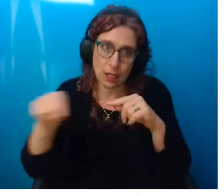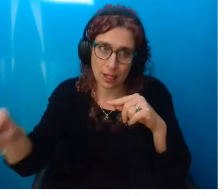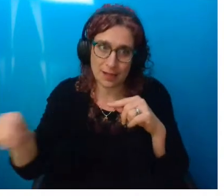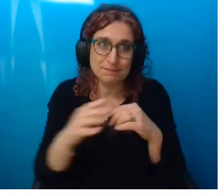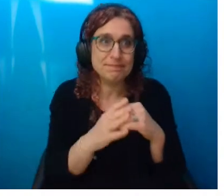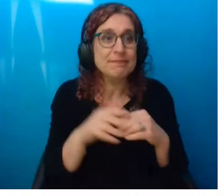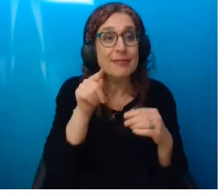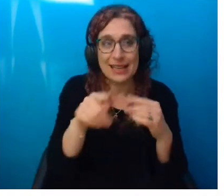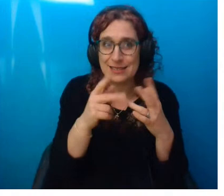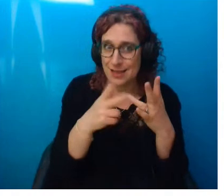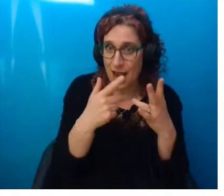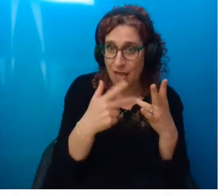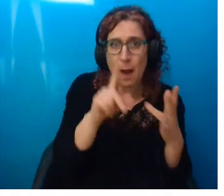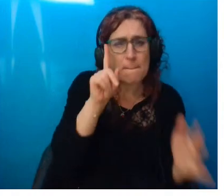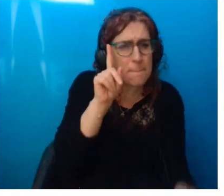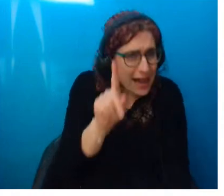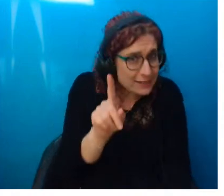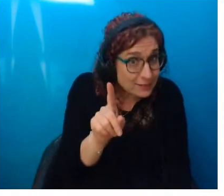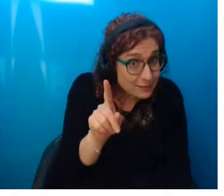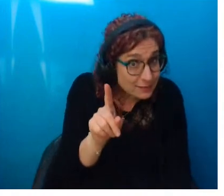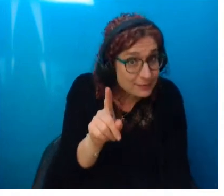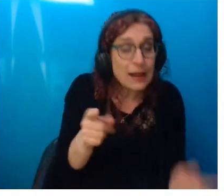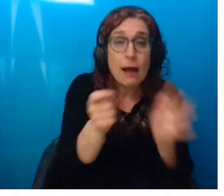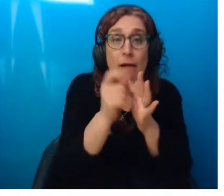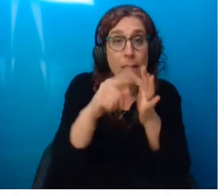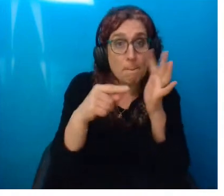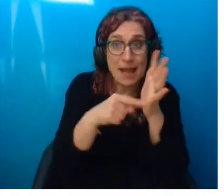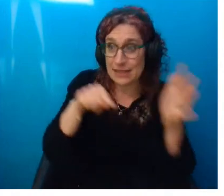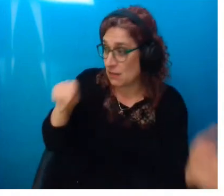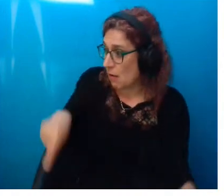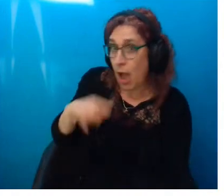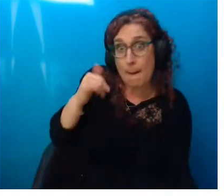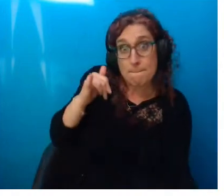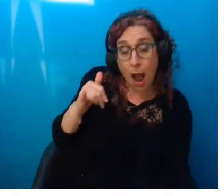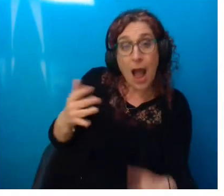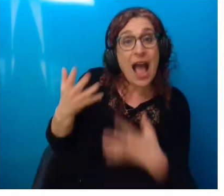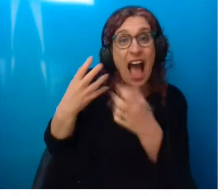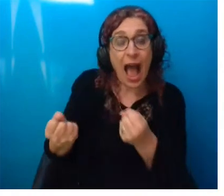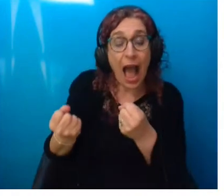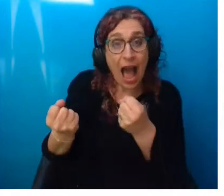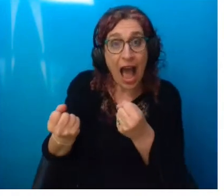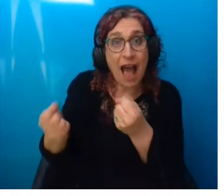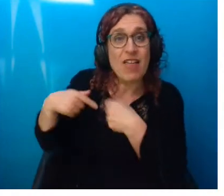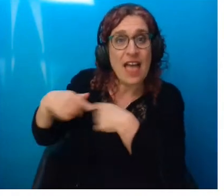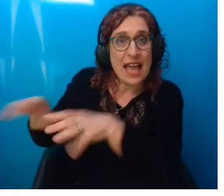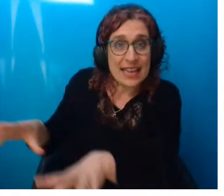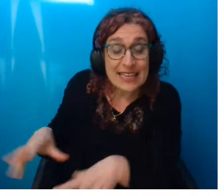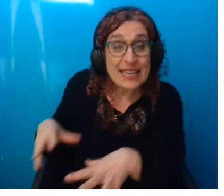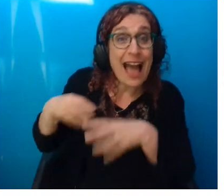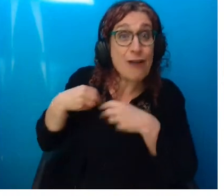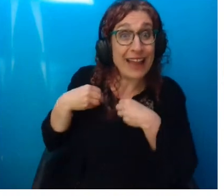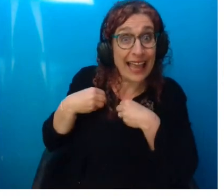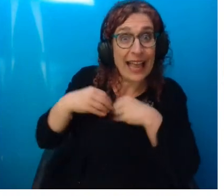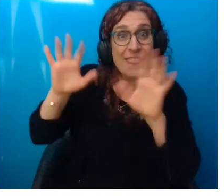that pets may carry seasonal aeroallergens in the home during the seasonal hay fever season.